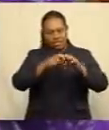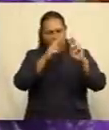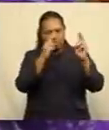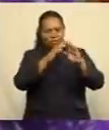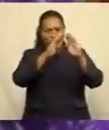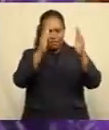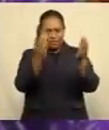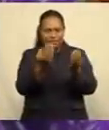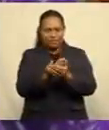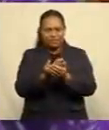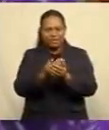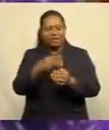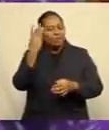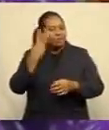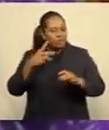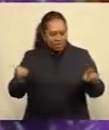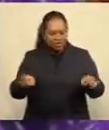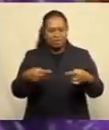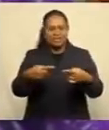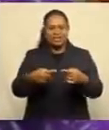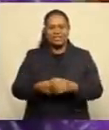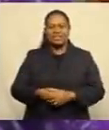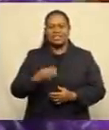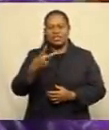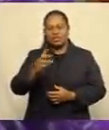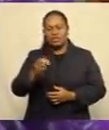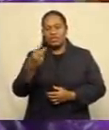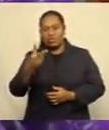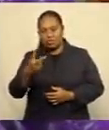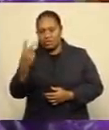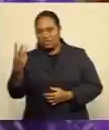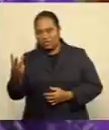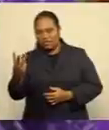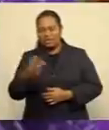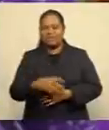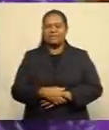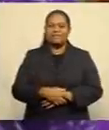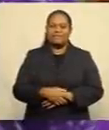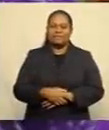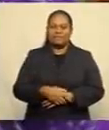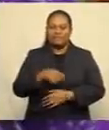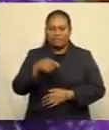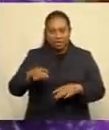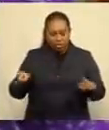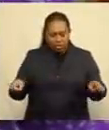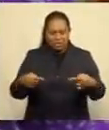Competition in 2023. That competition